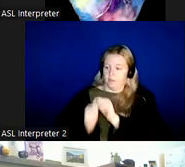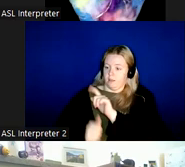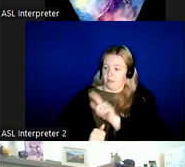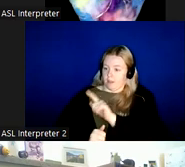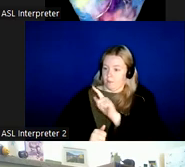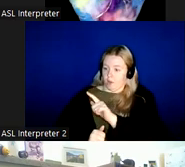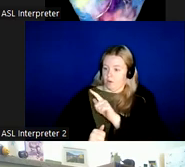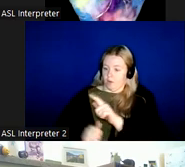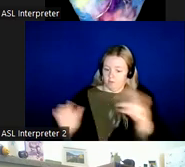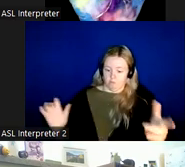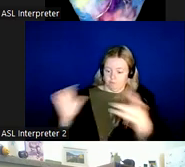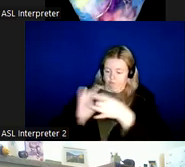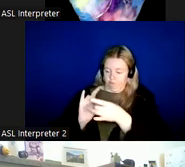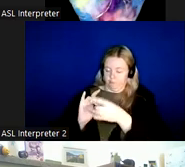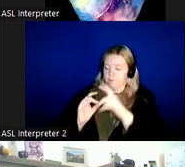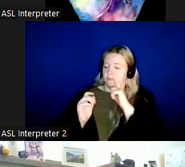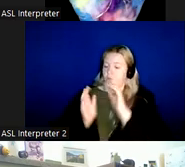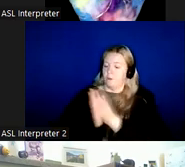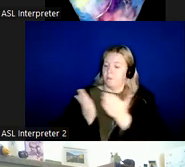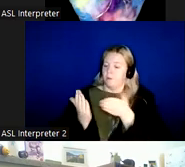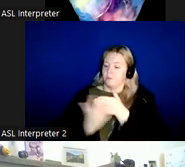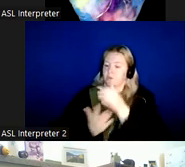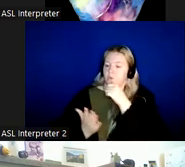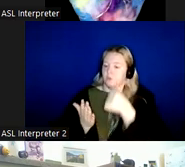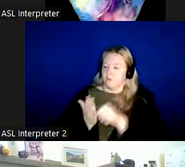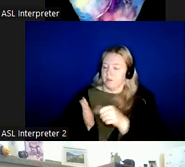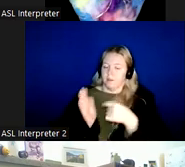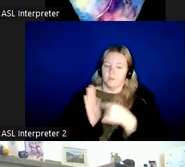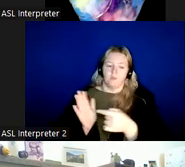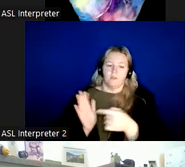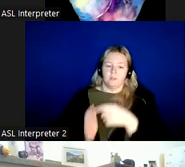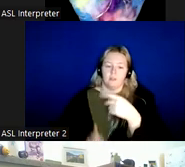librarian for books by mail. So for example, here in Western,